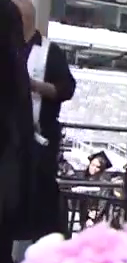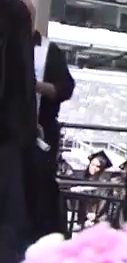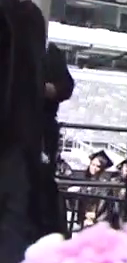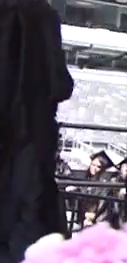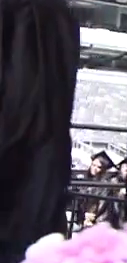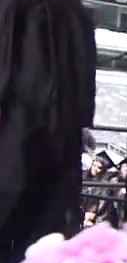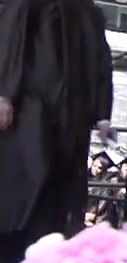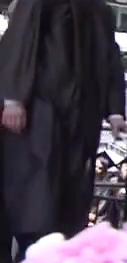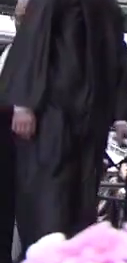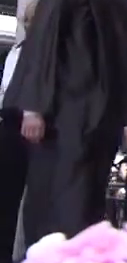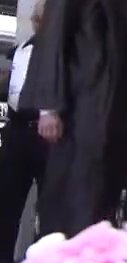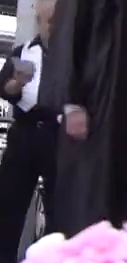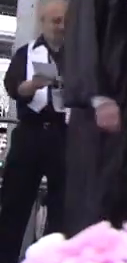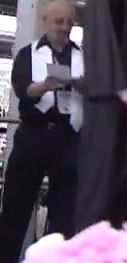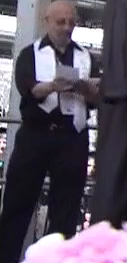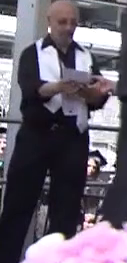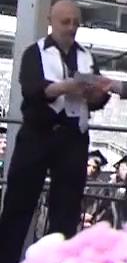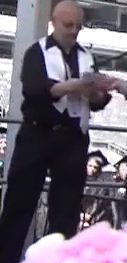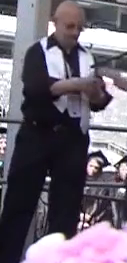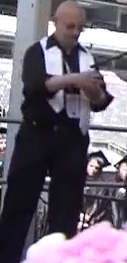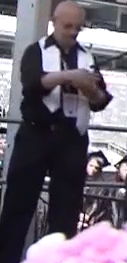Paul Gavarlyuk.